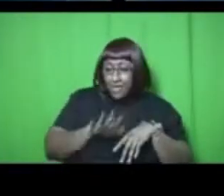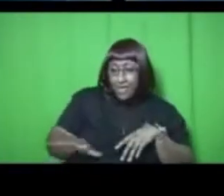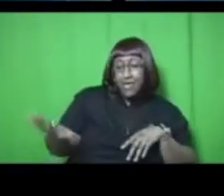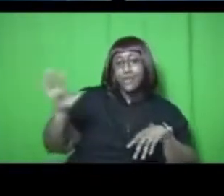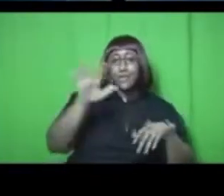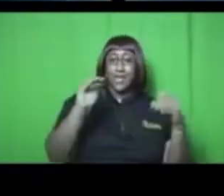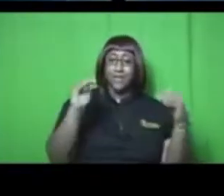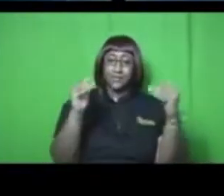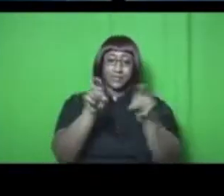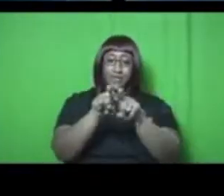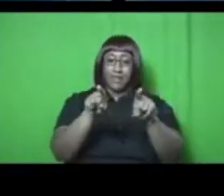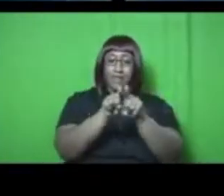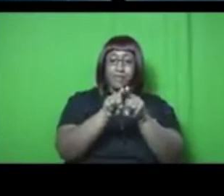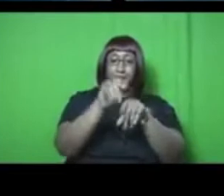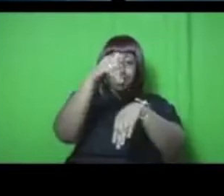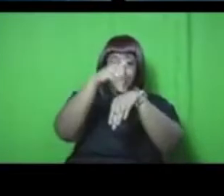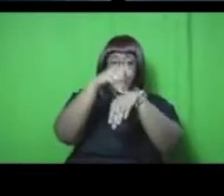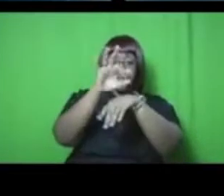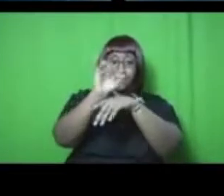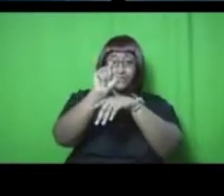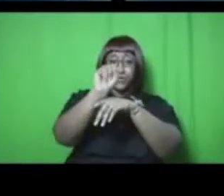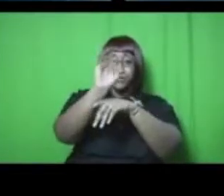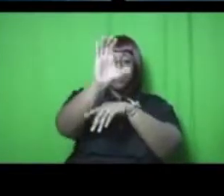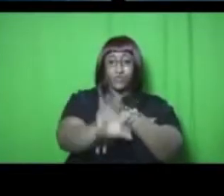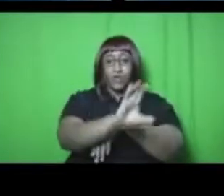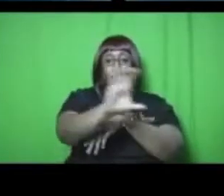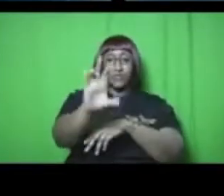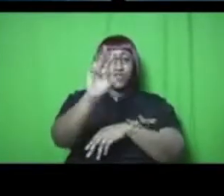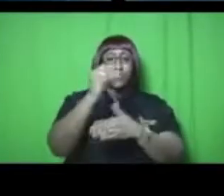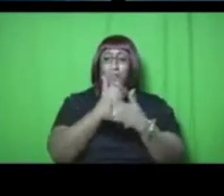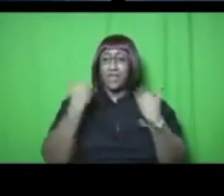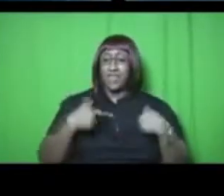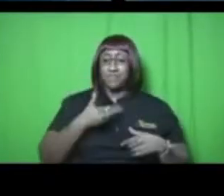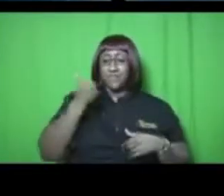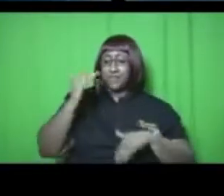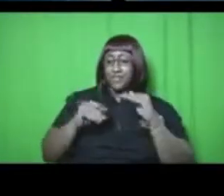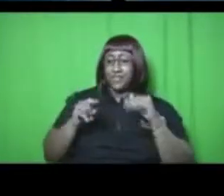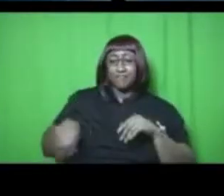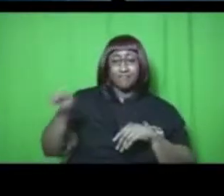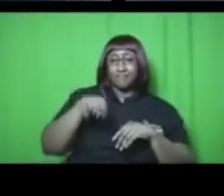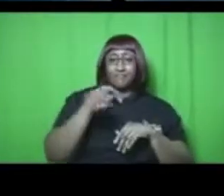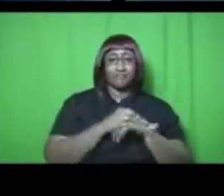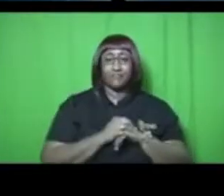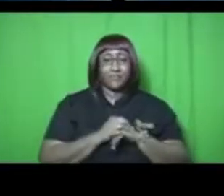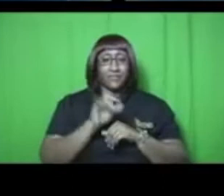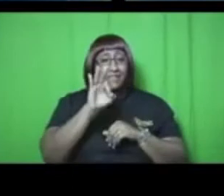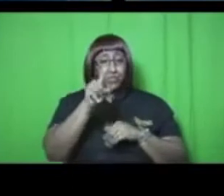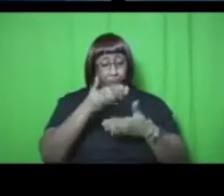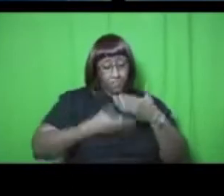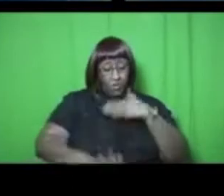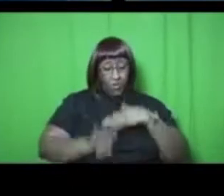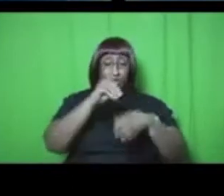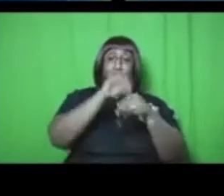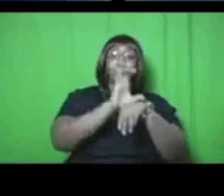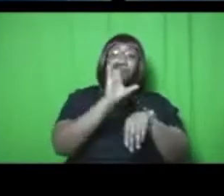Everybody's equal at the foot of the cross. And nobody is better than anybody else. I don't care if you was born in the church